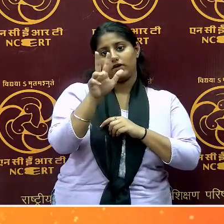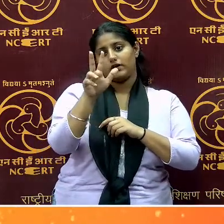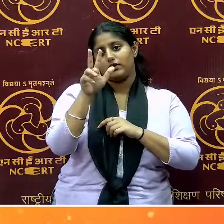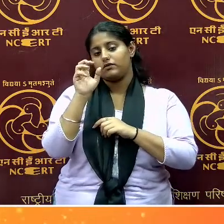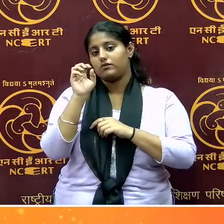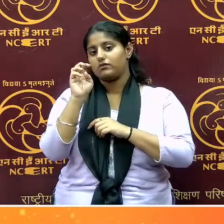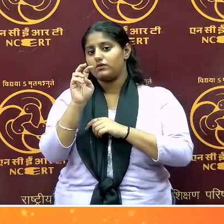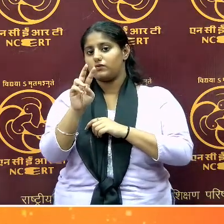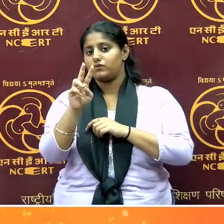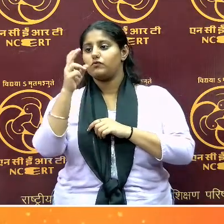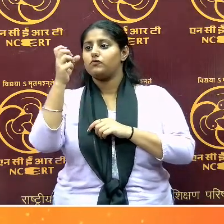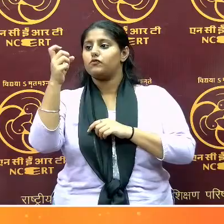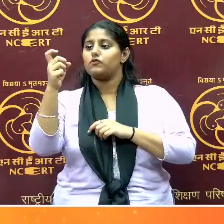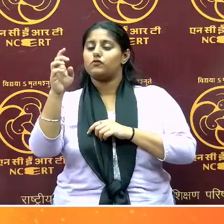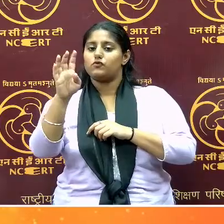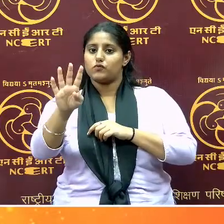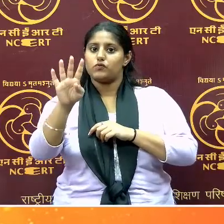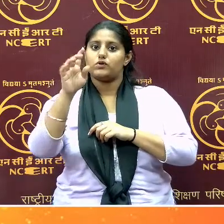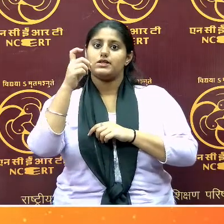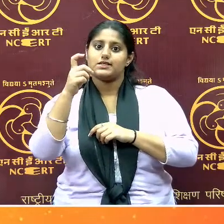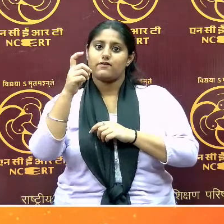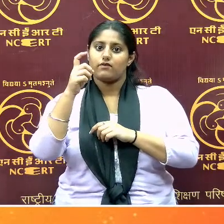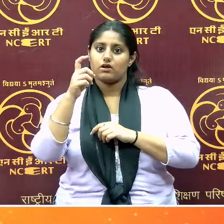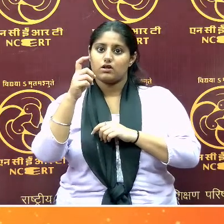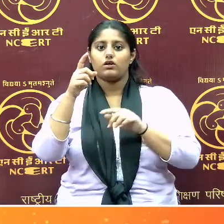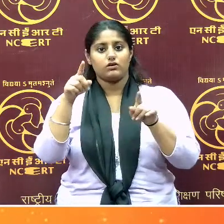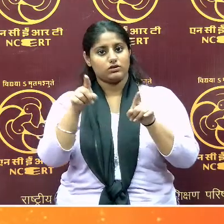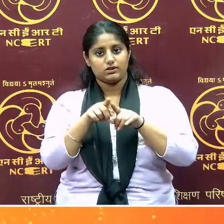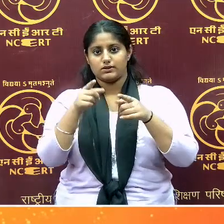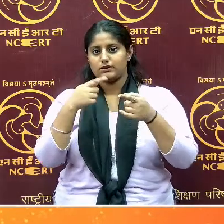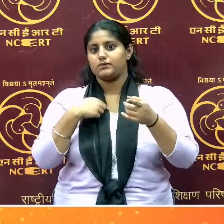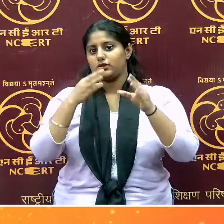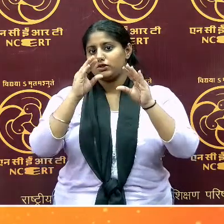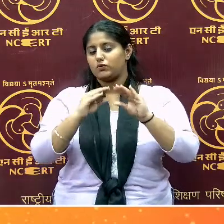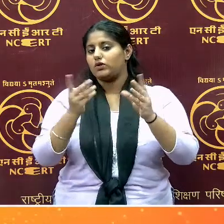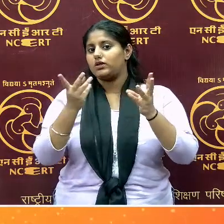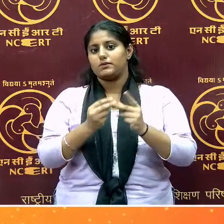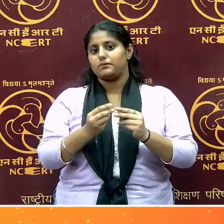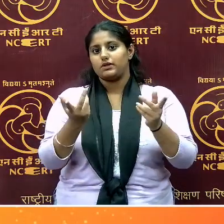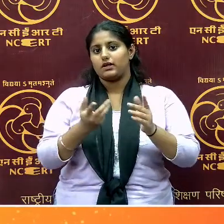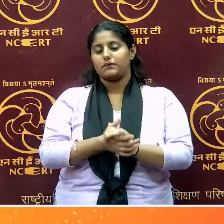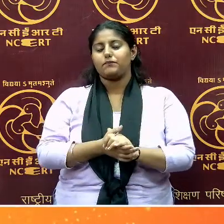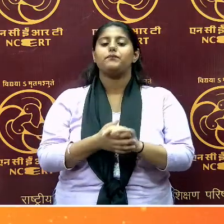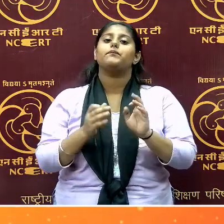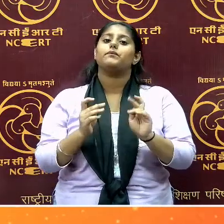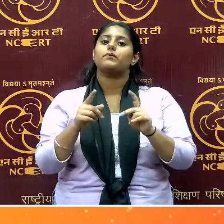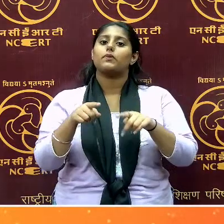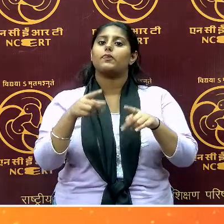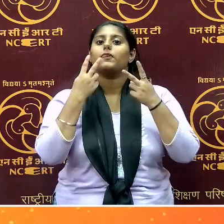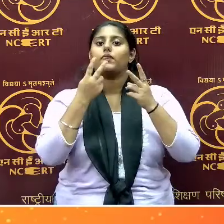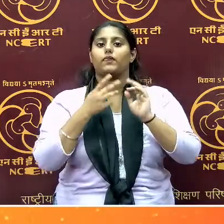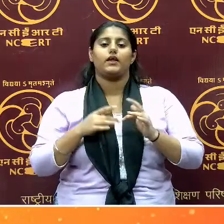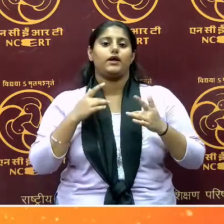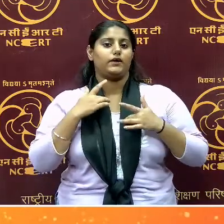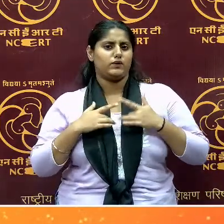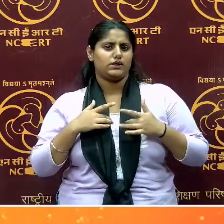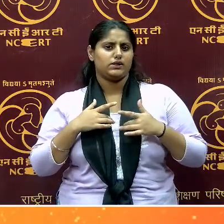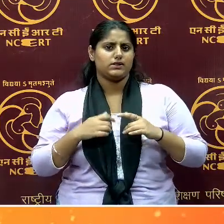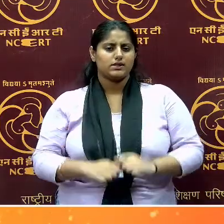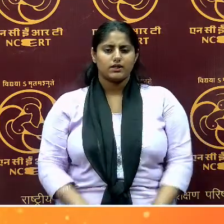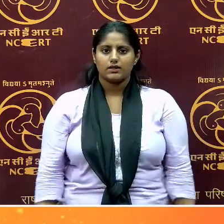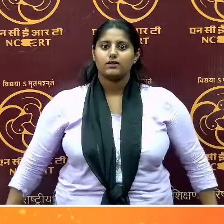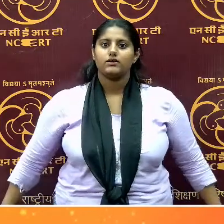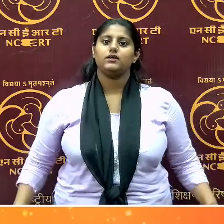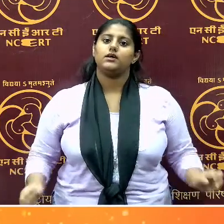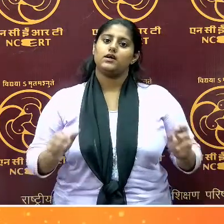48,247 to make a number as small as possible. Okay, you have to make a smaller number. Interesting, isn't it? So Yes, we